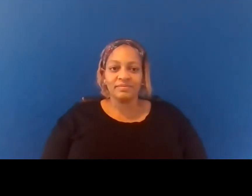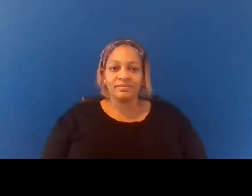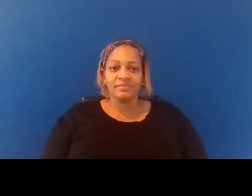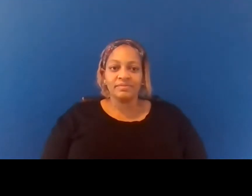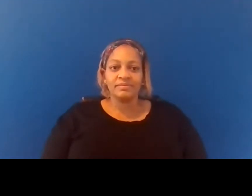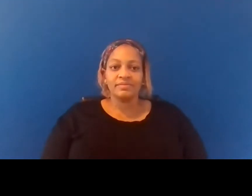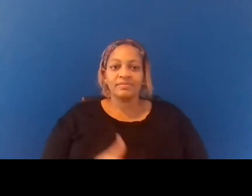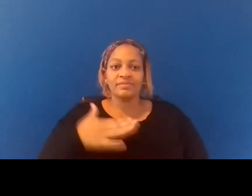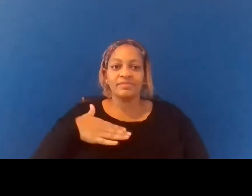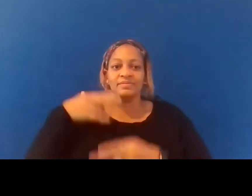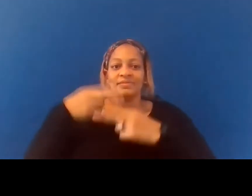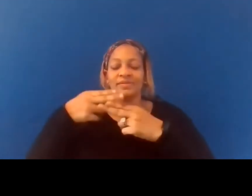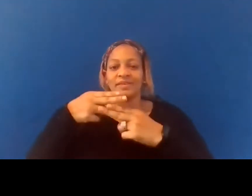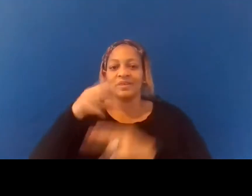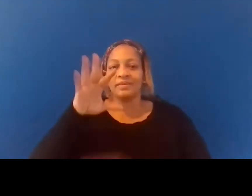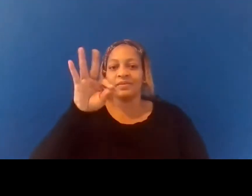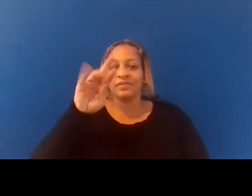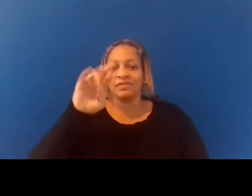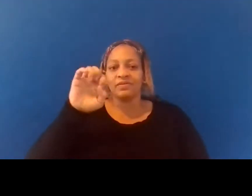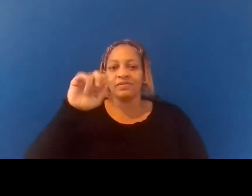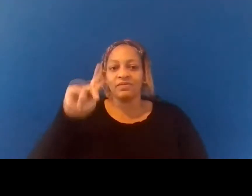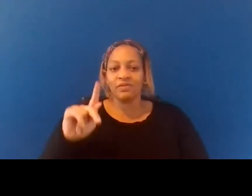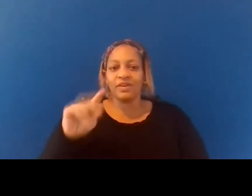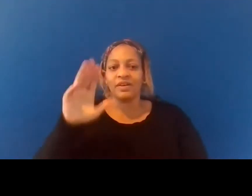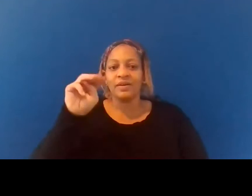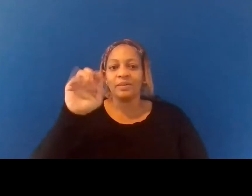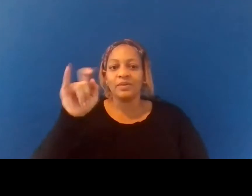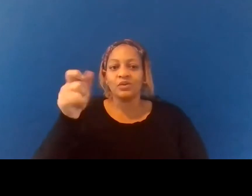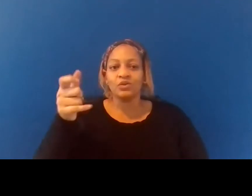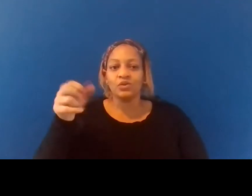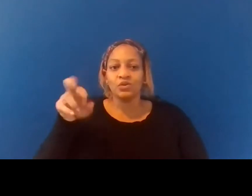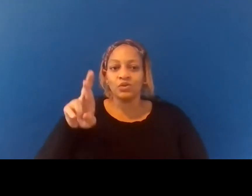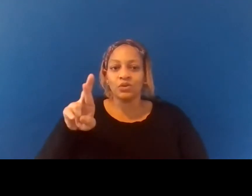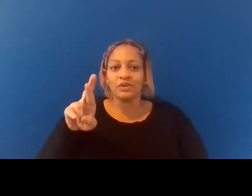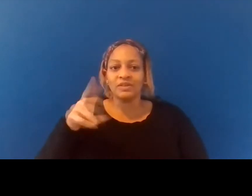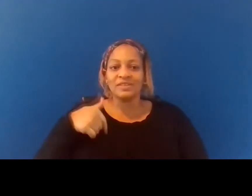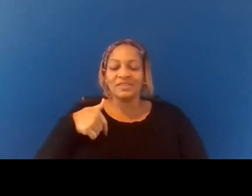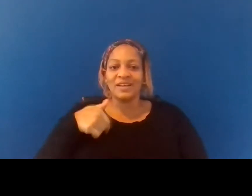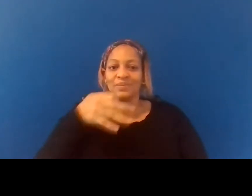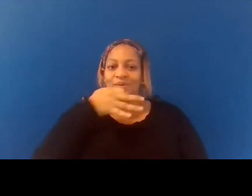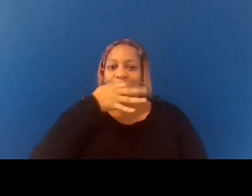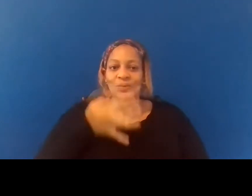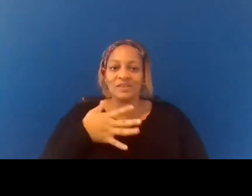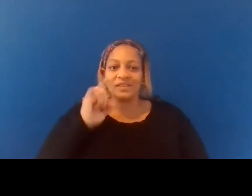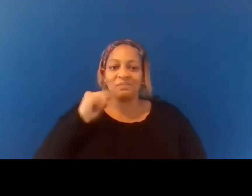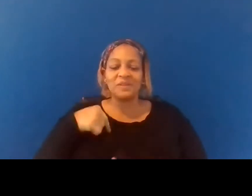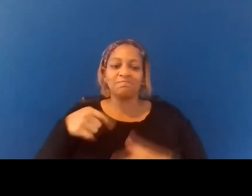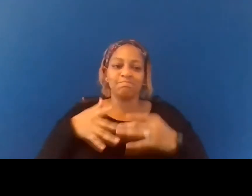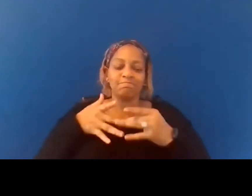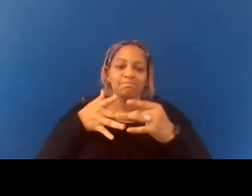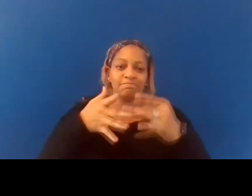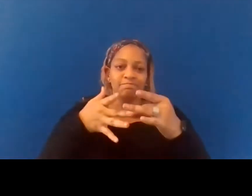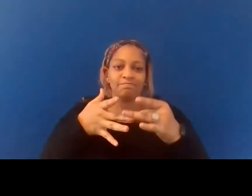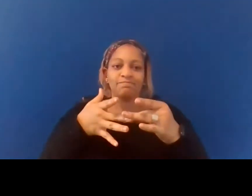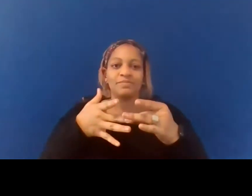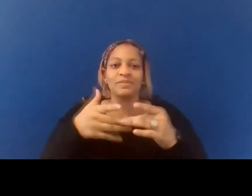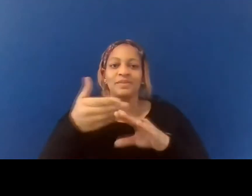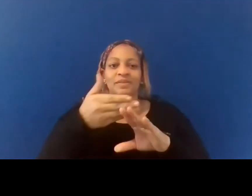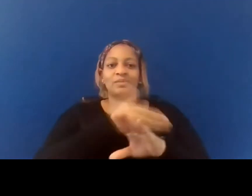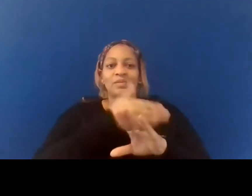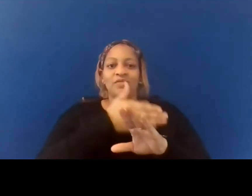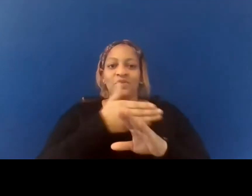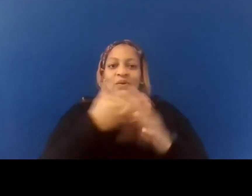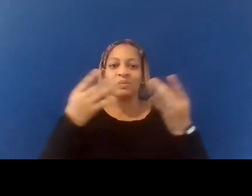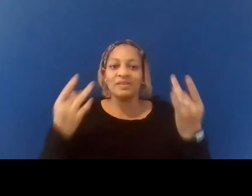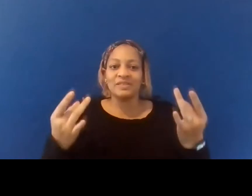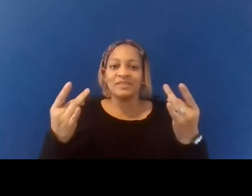My name is Frank Mastoris. I am the practitioner of the day, and I will be leading pre-service meditation. Thank you for